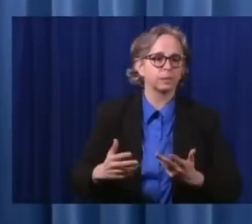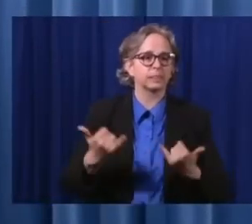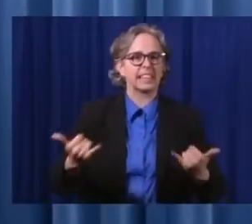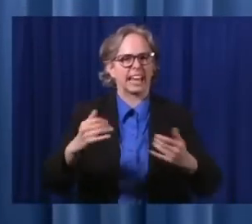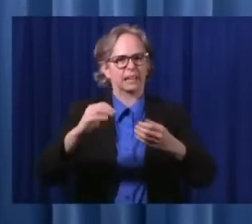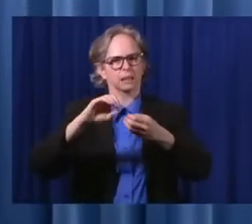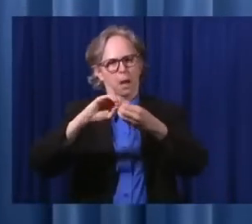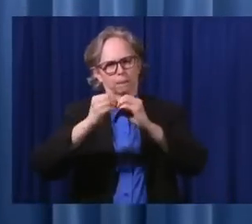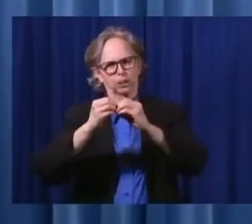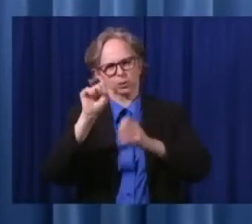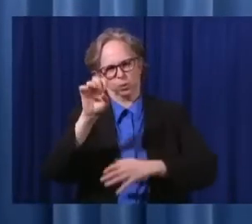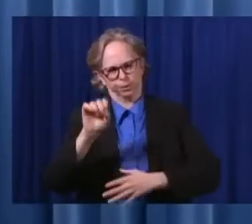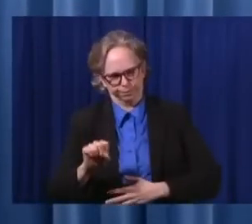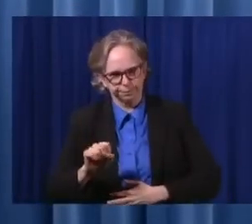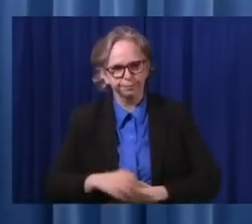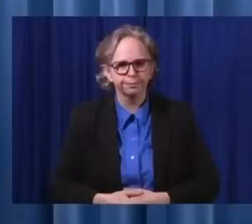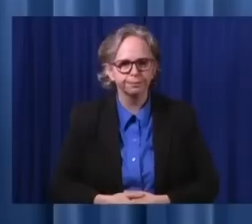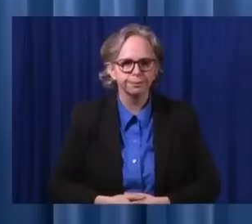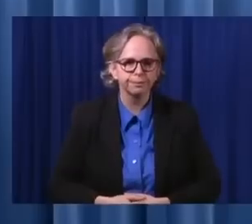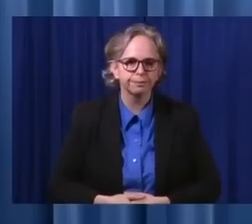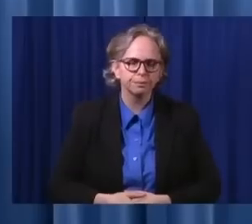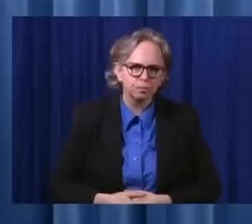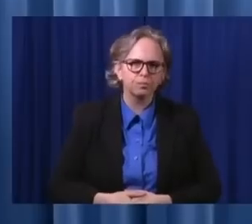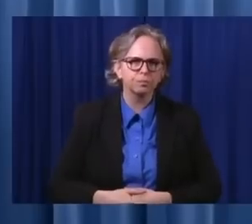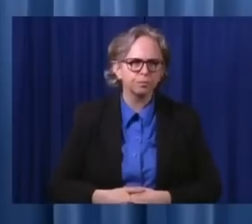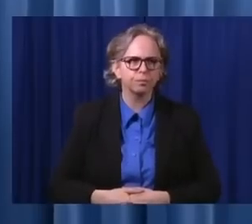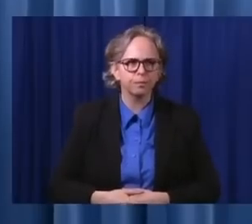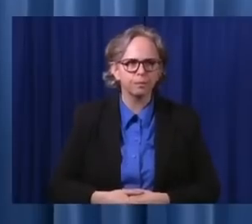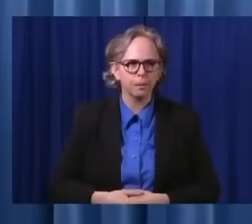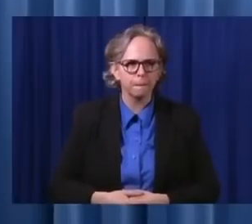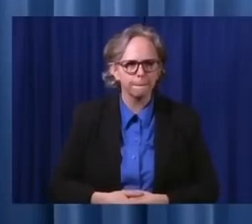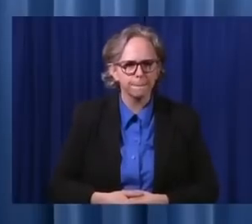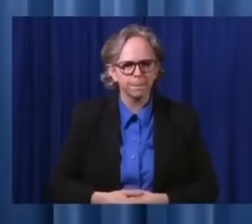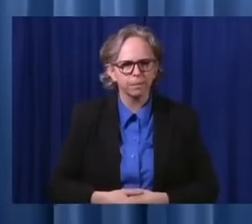Eric will put those up there. There are now